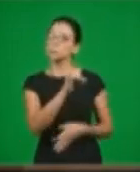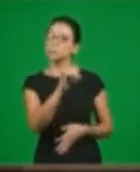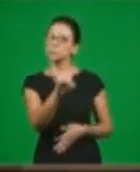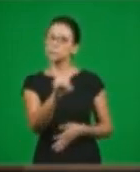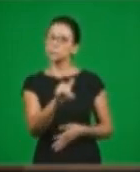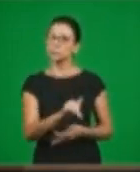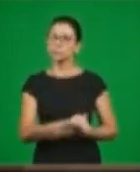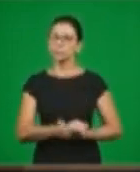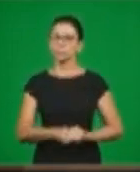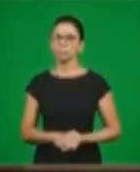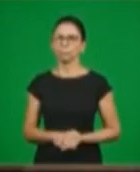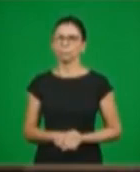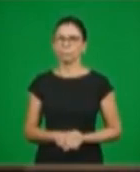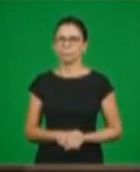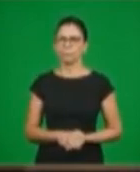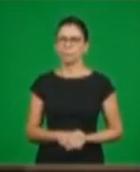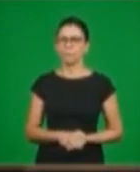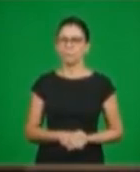say that